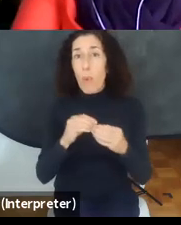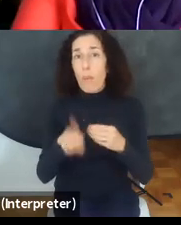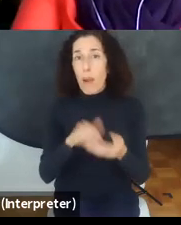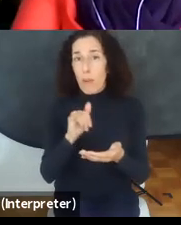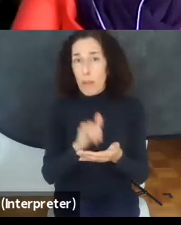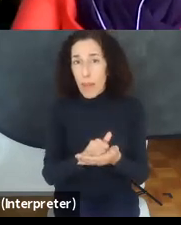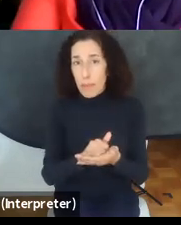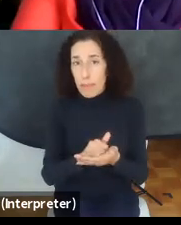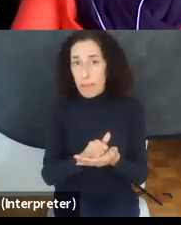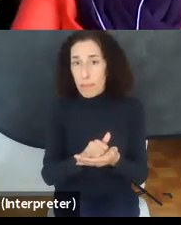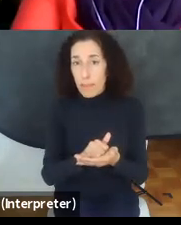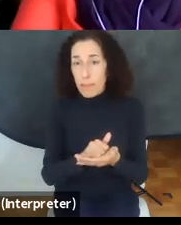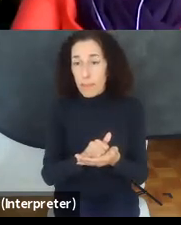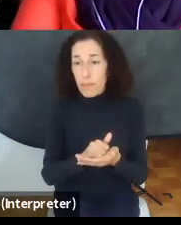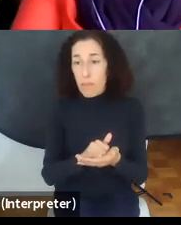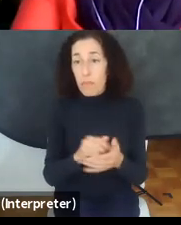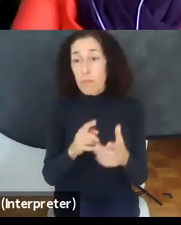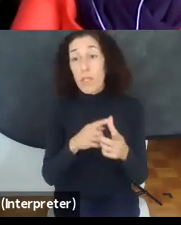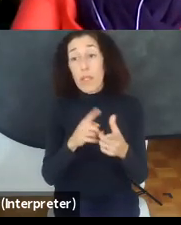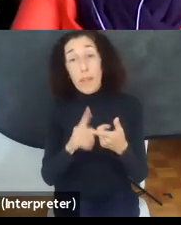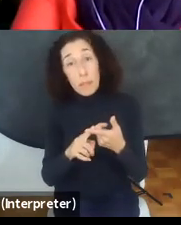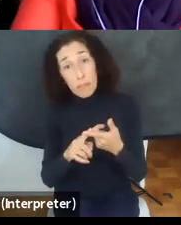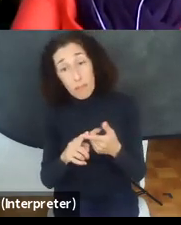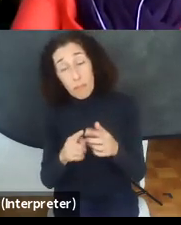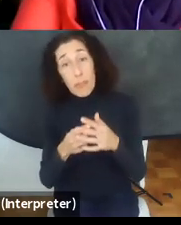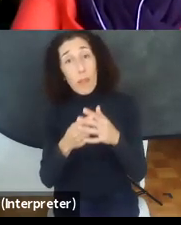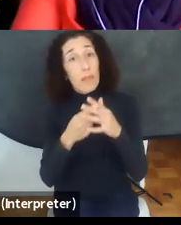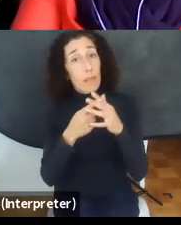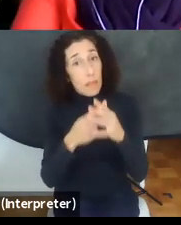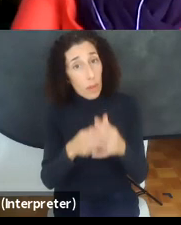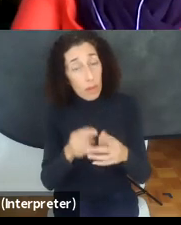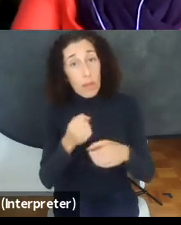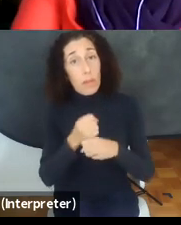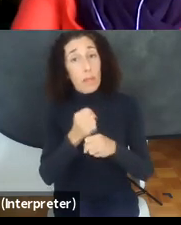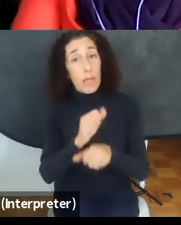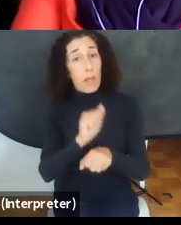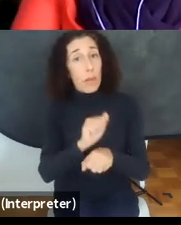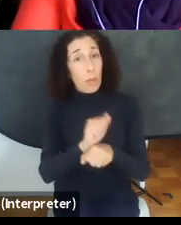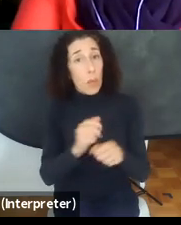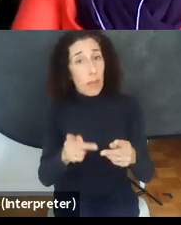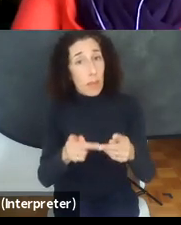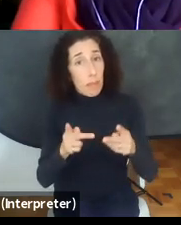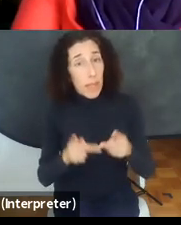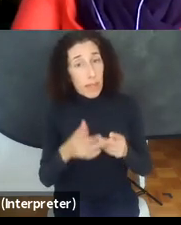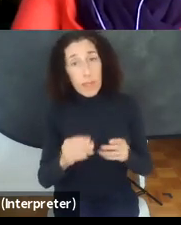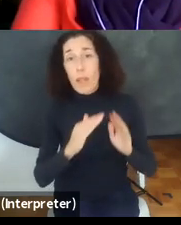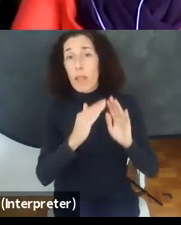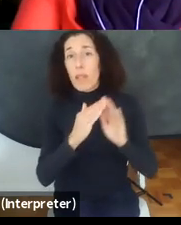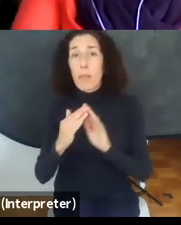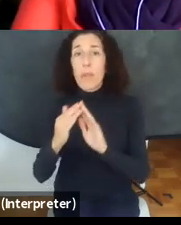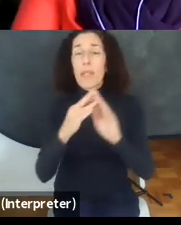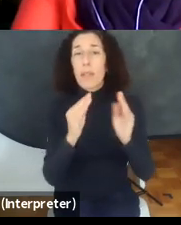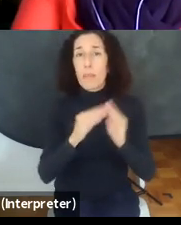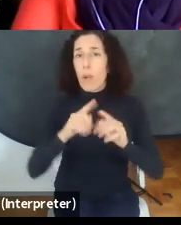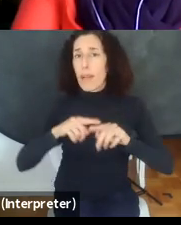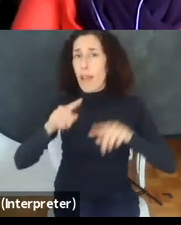then, you know, start making your workplaces and communities that you're, whatever you're a part of, more diverse. And starting